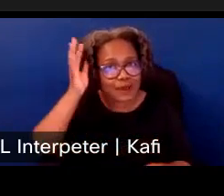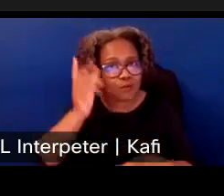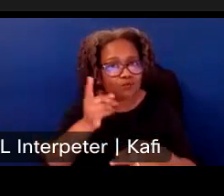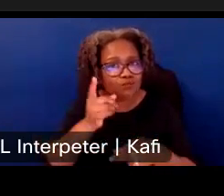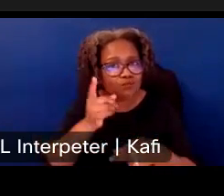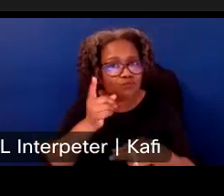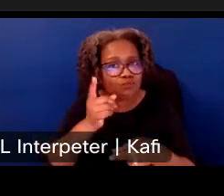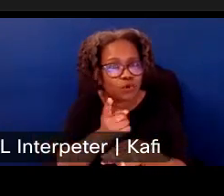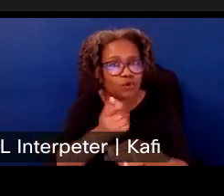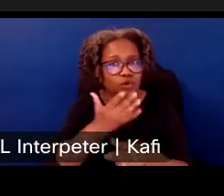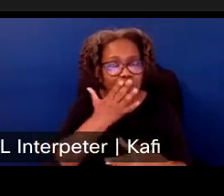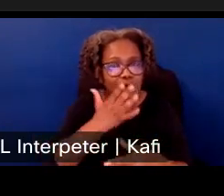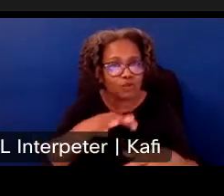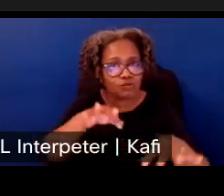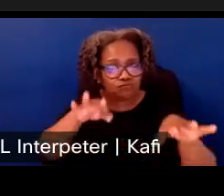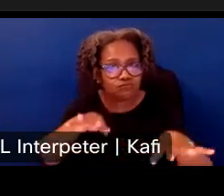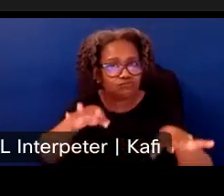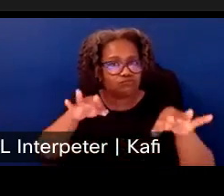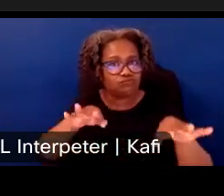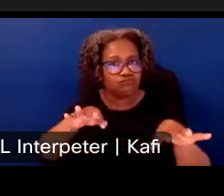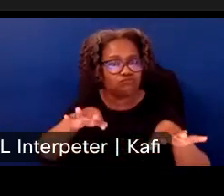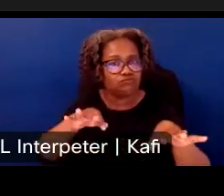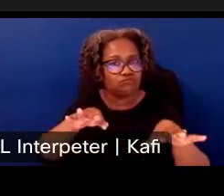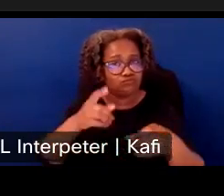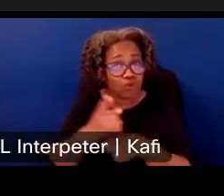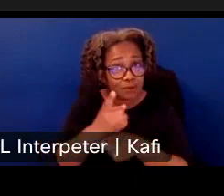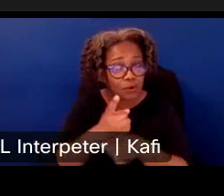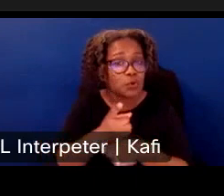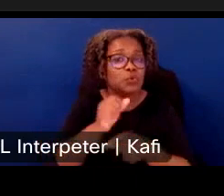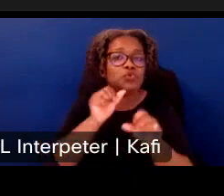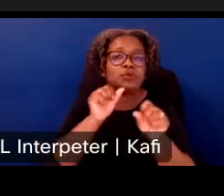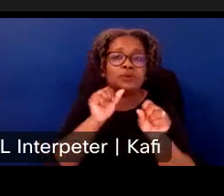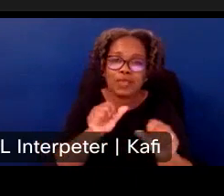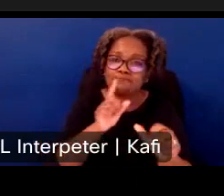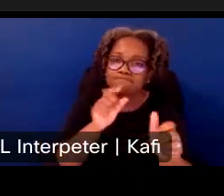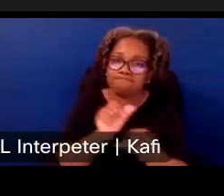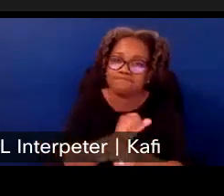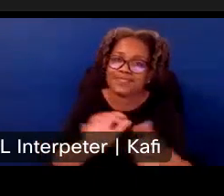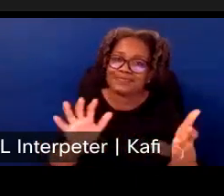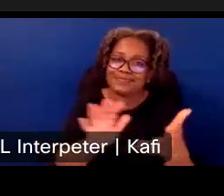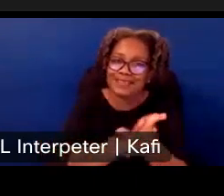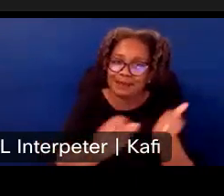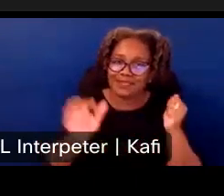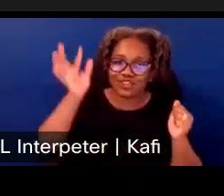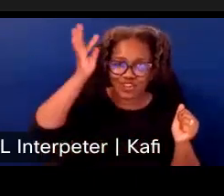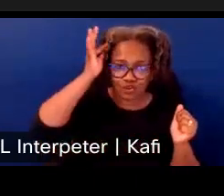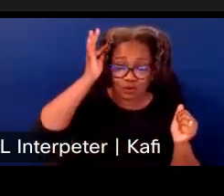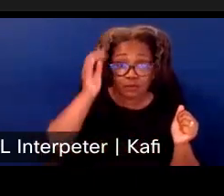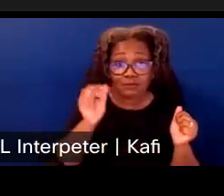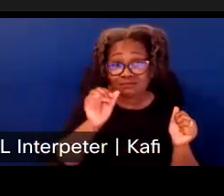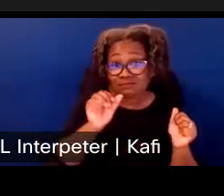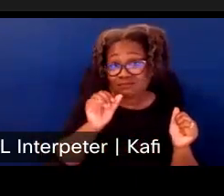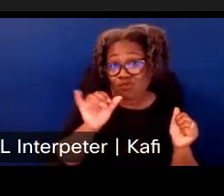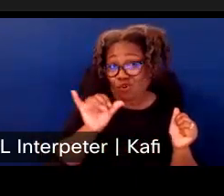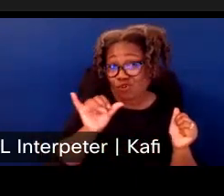your scalp, depending upon the products used or misused, and not